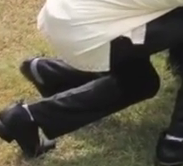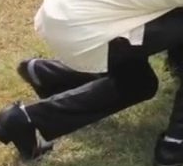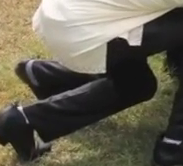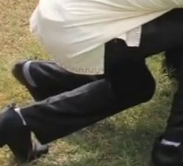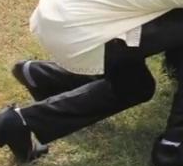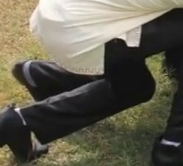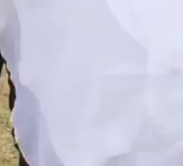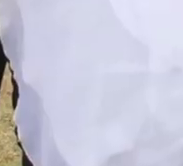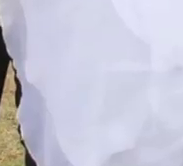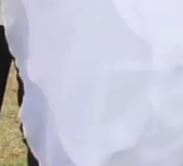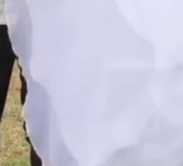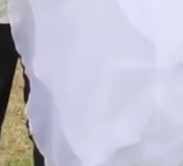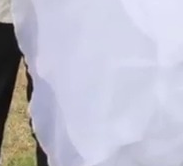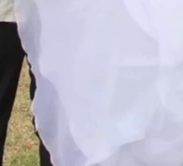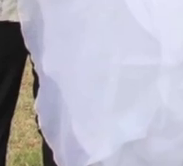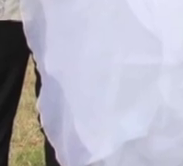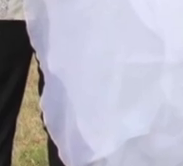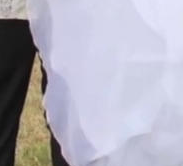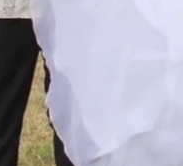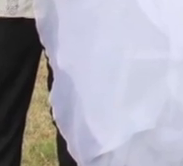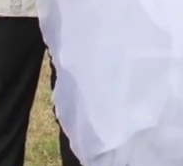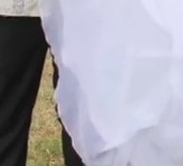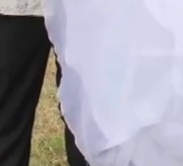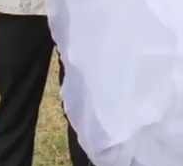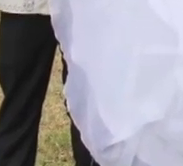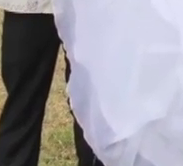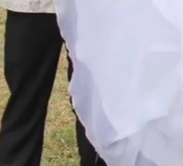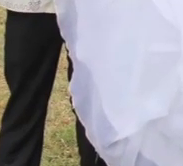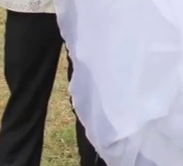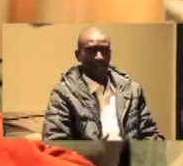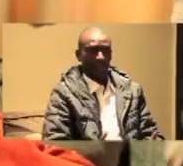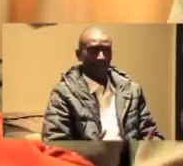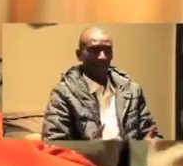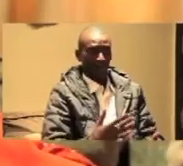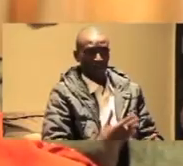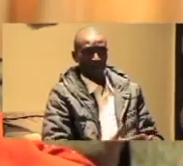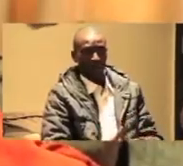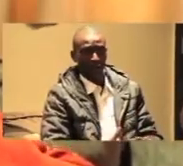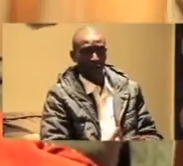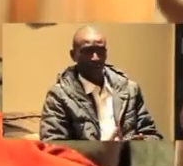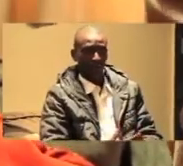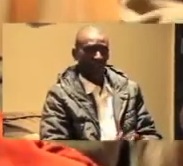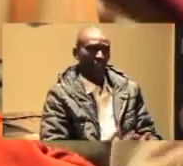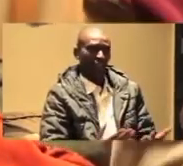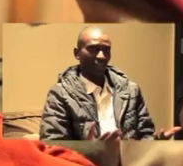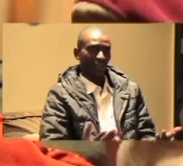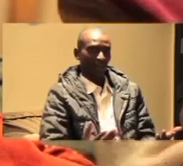be deaf because it was easier for me to communicate with them through what we are going to do during the